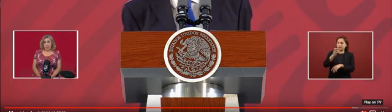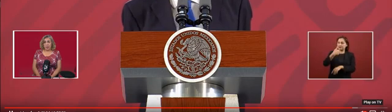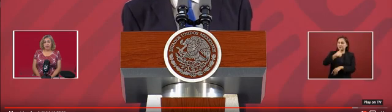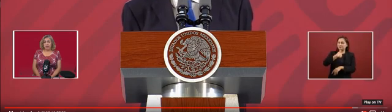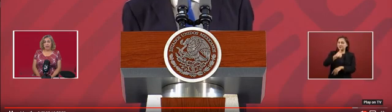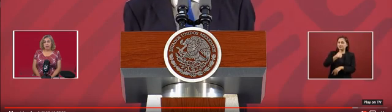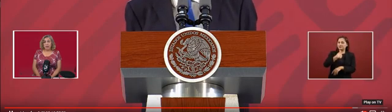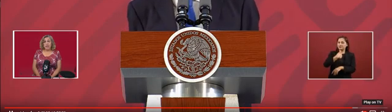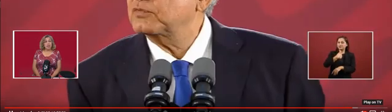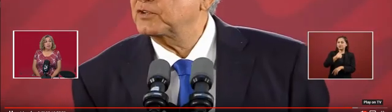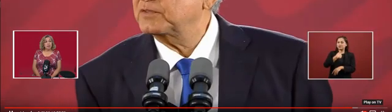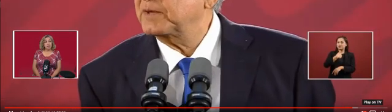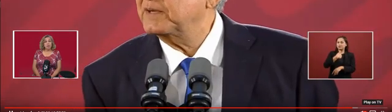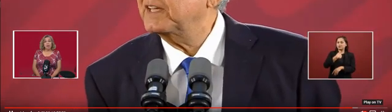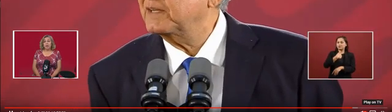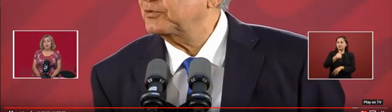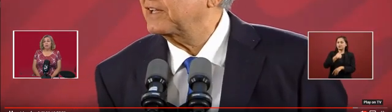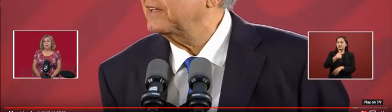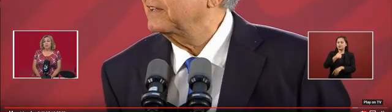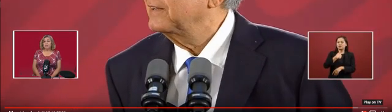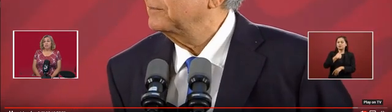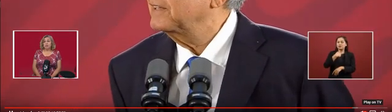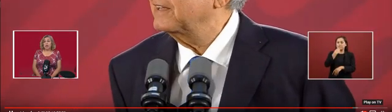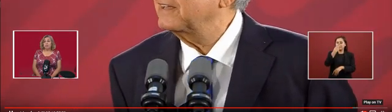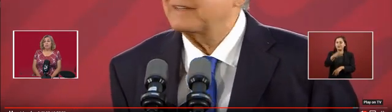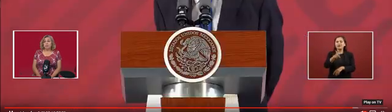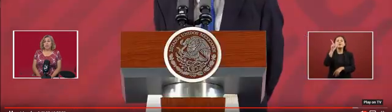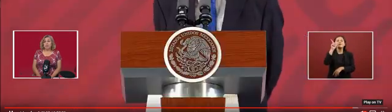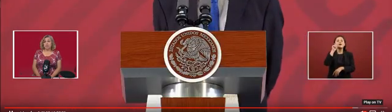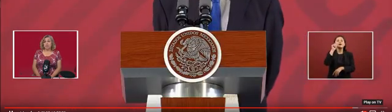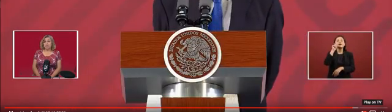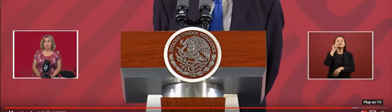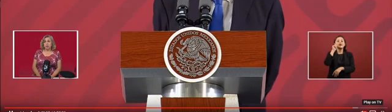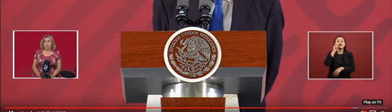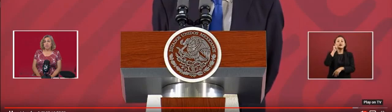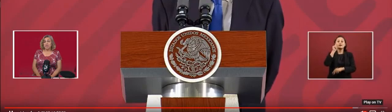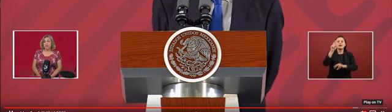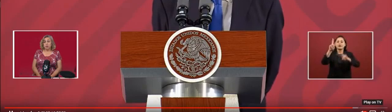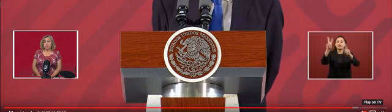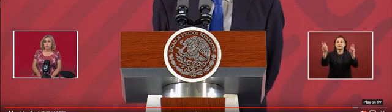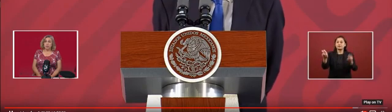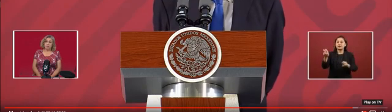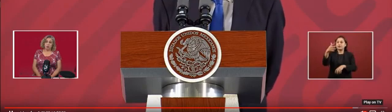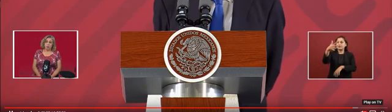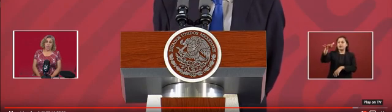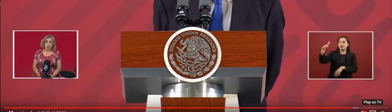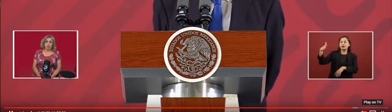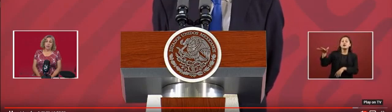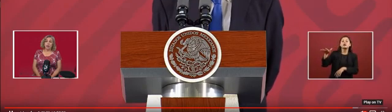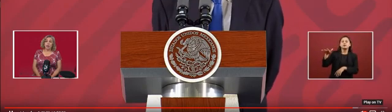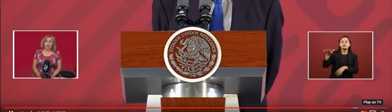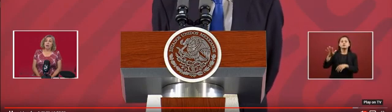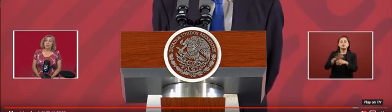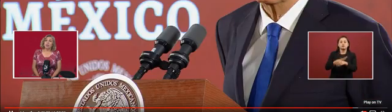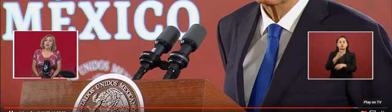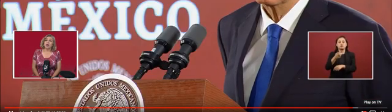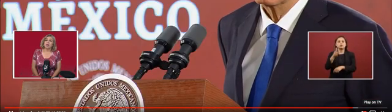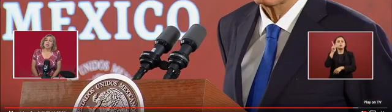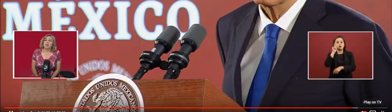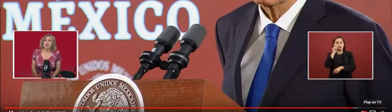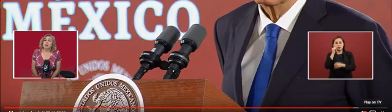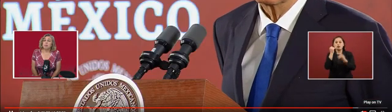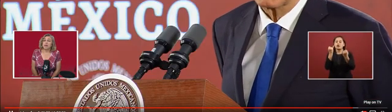Y así, And so there I este, assign hay people, responsables. and they're responsible. Por ejemplo, la For atención